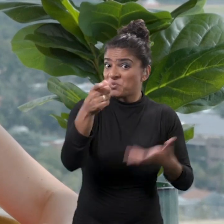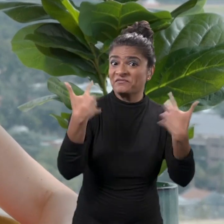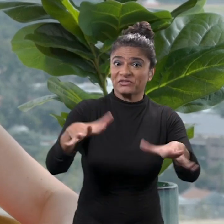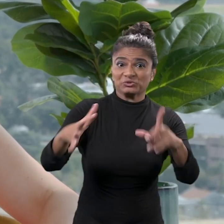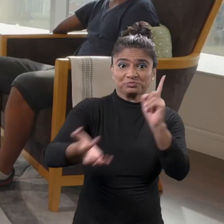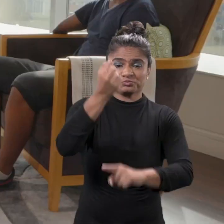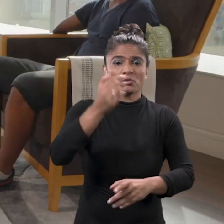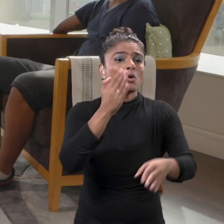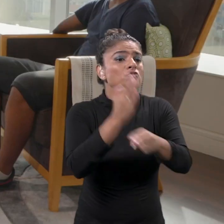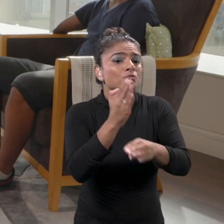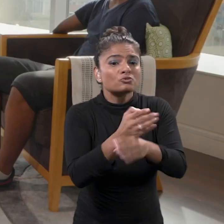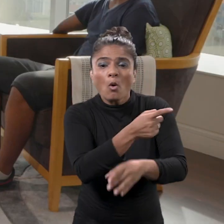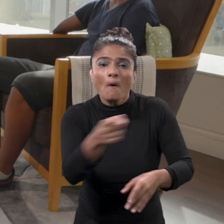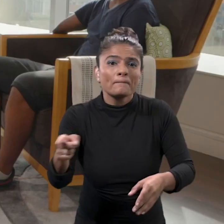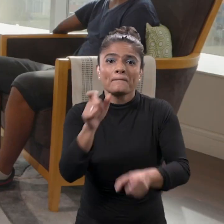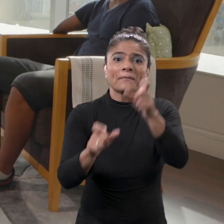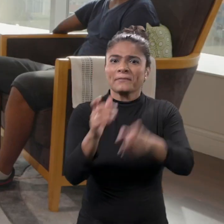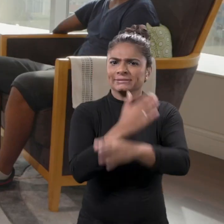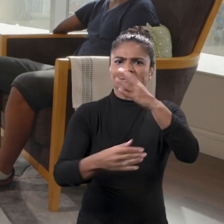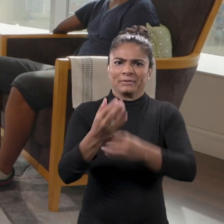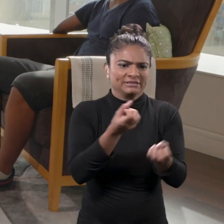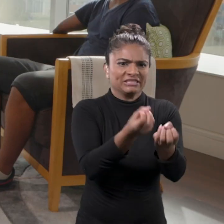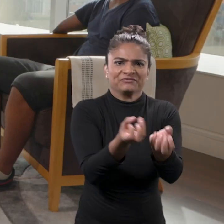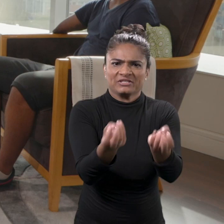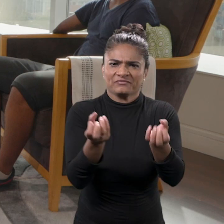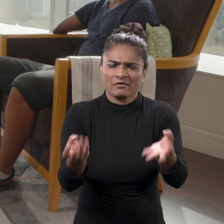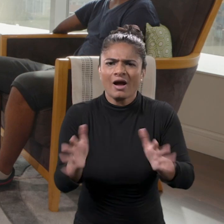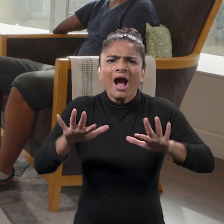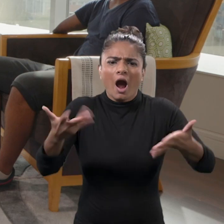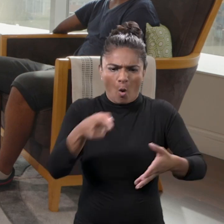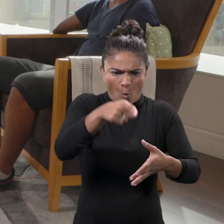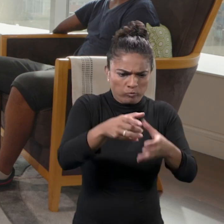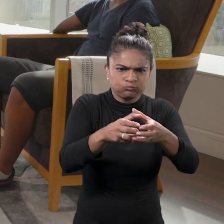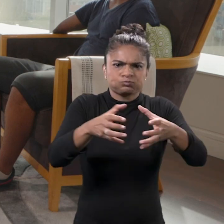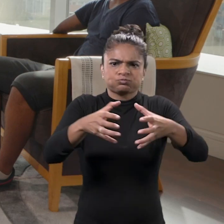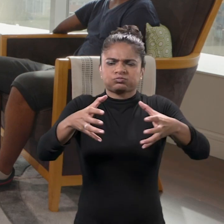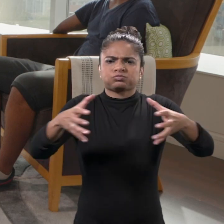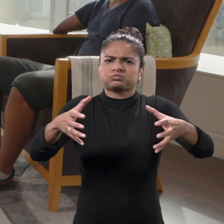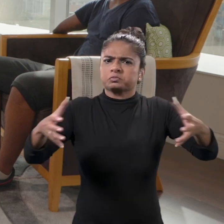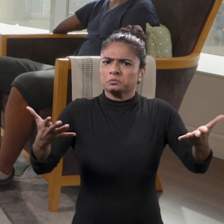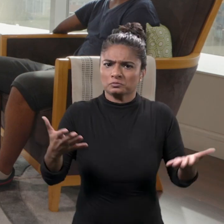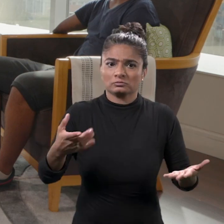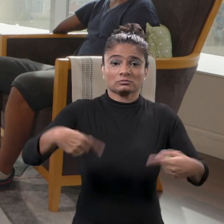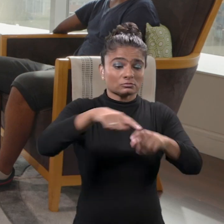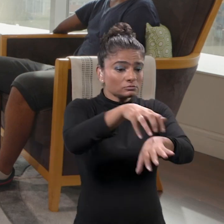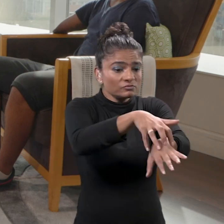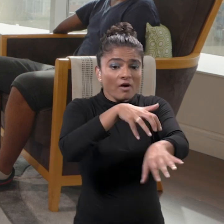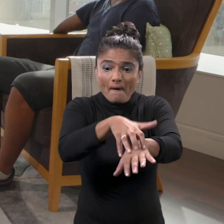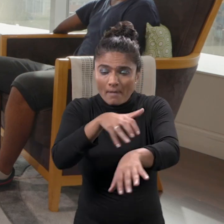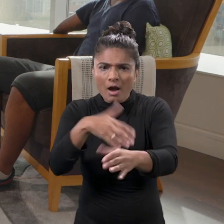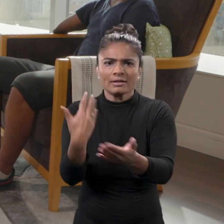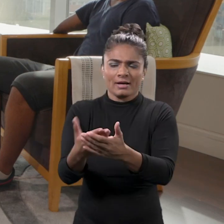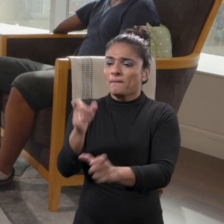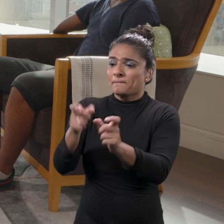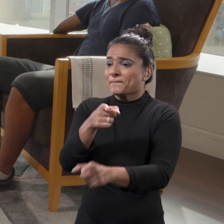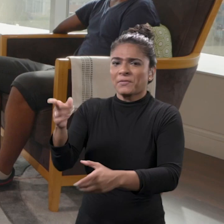created jobs for like persons with disabilities. Tell us, how can we, grow on that? How can we help other farmers employ people